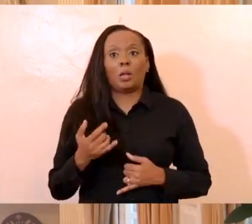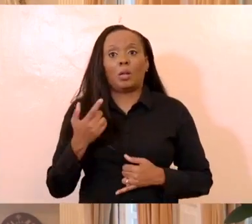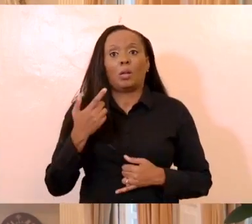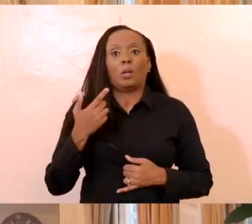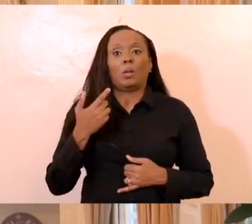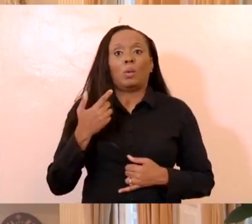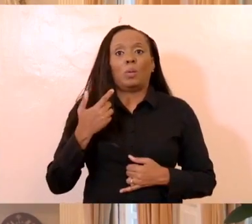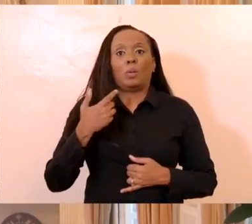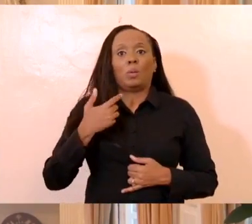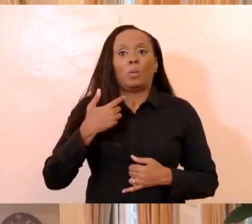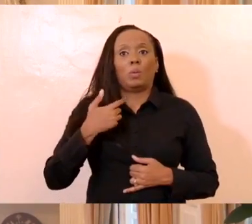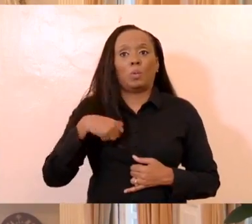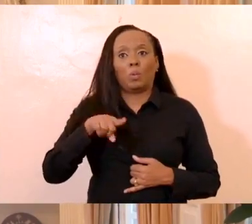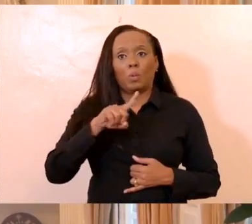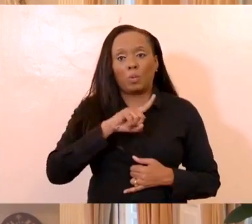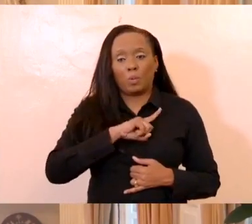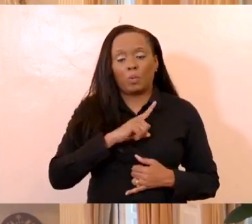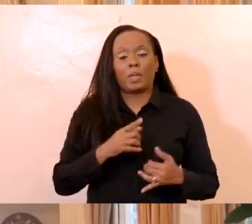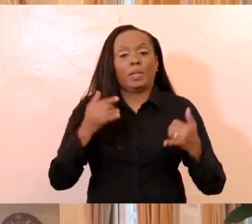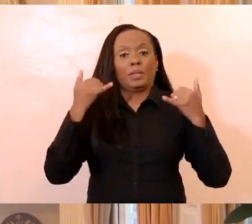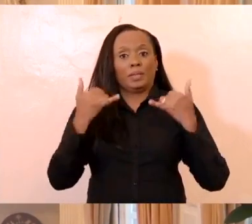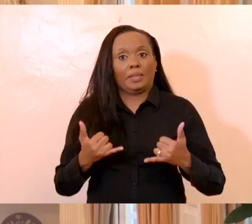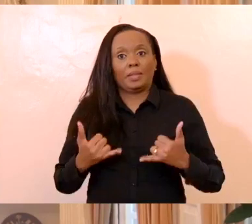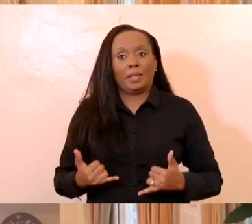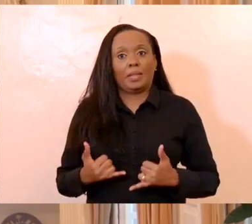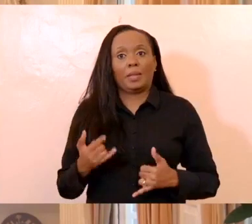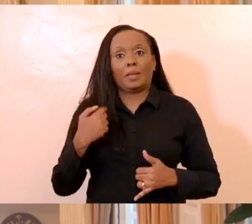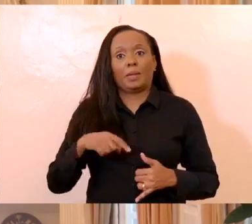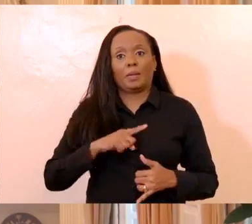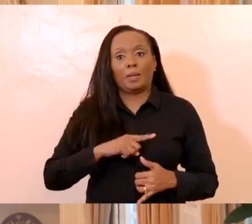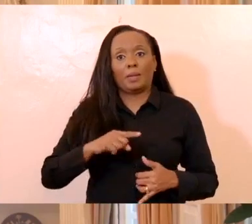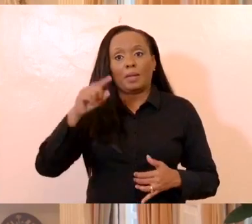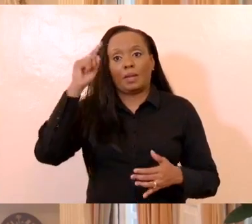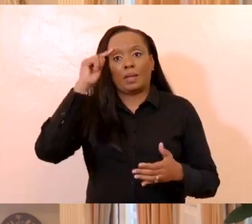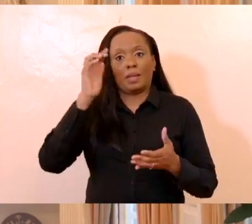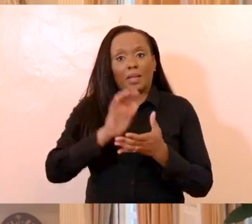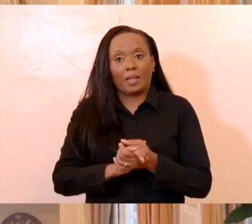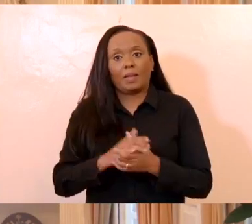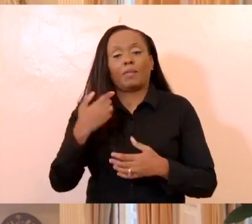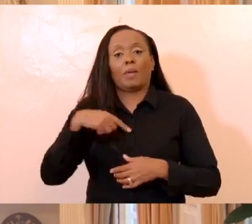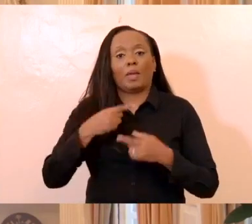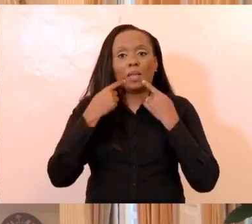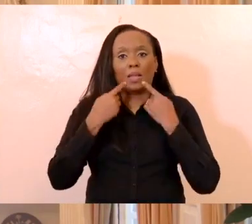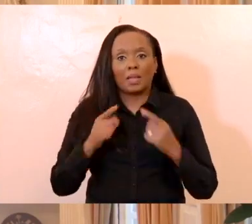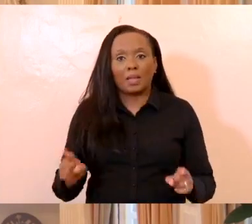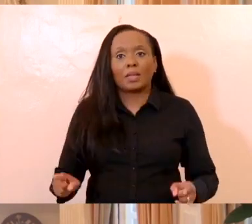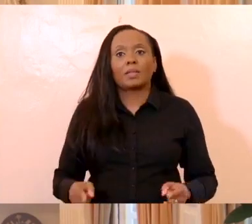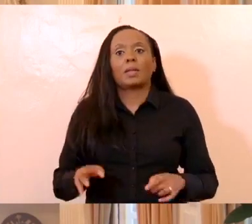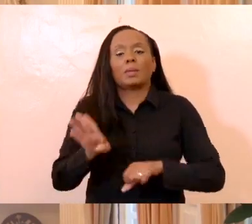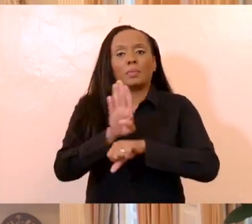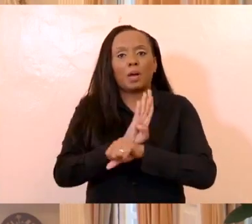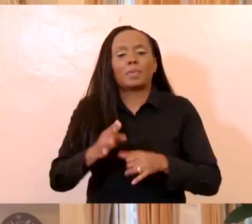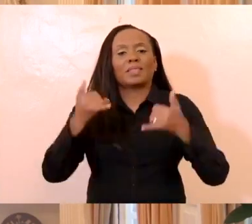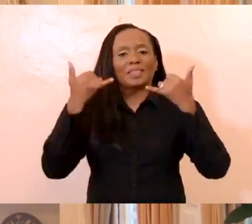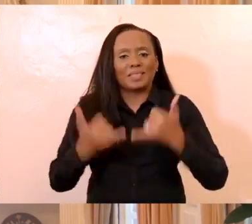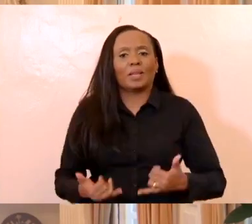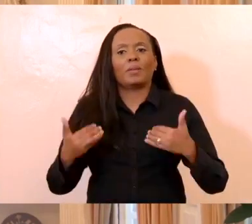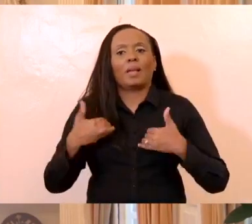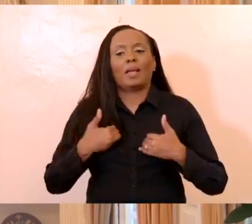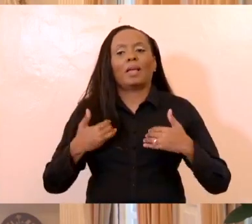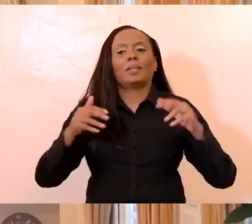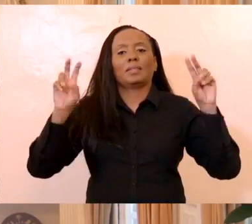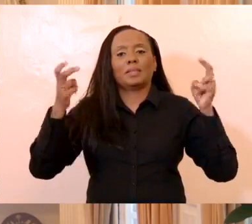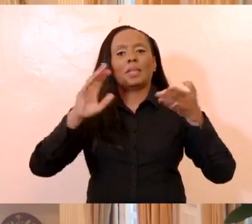reporting, we have reached the stage where we believe and we are declaring that there is community transmission in